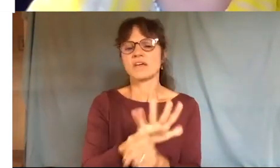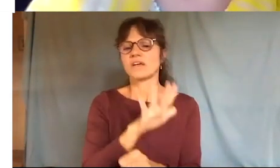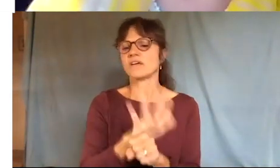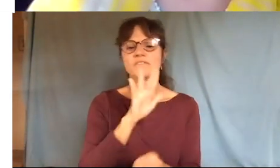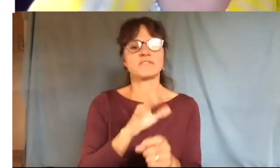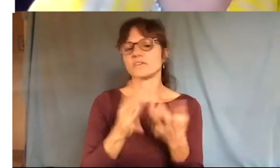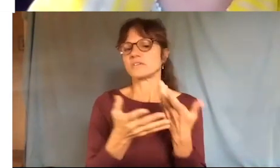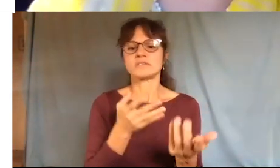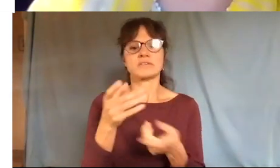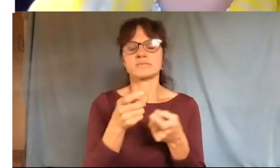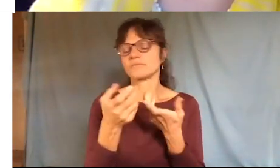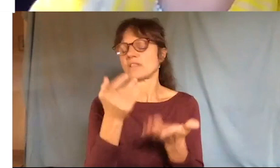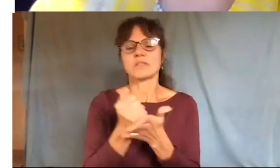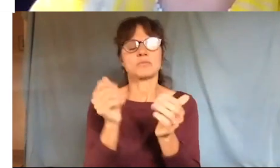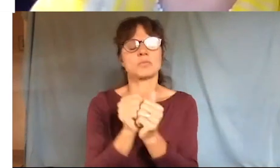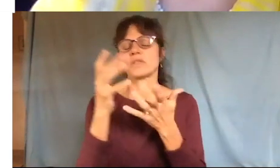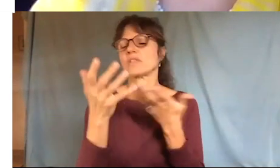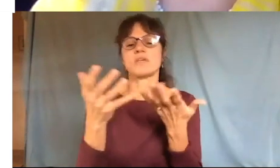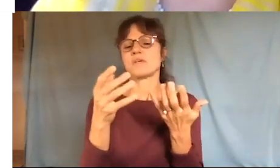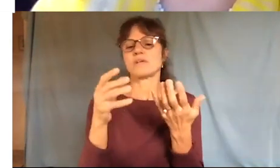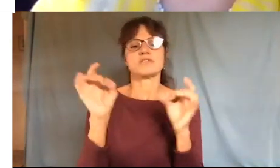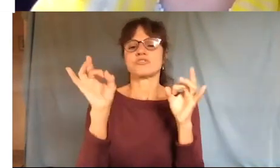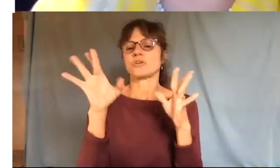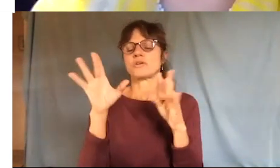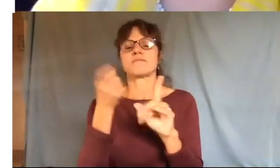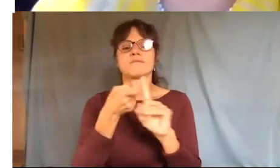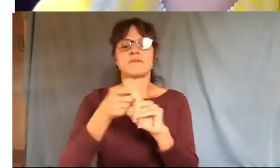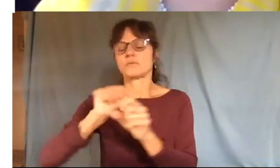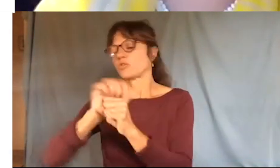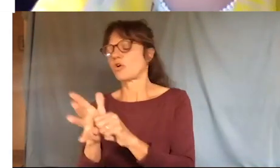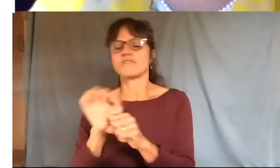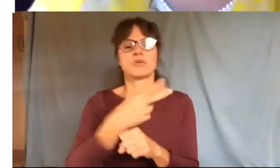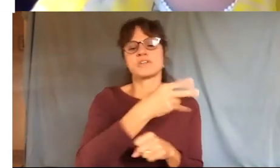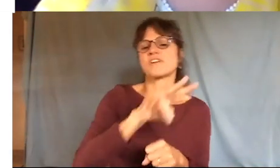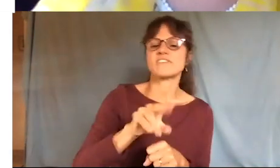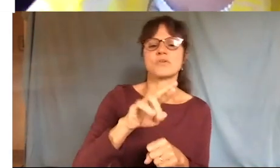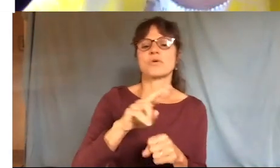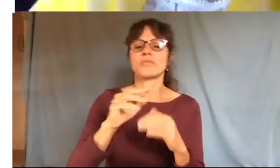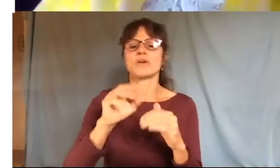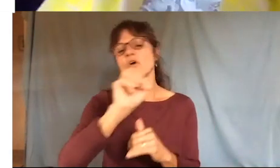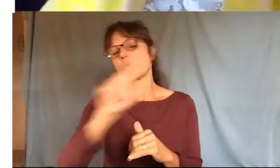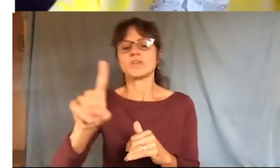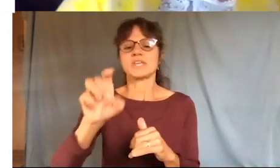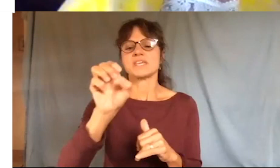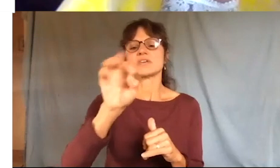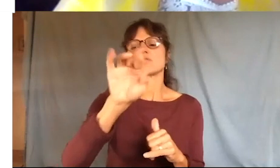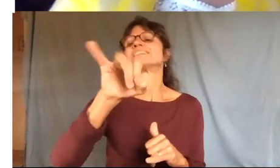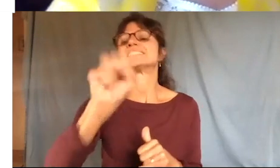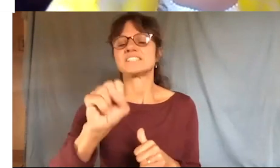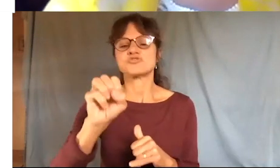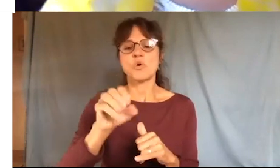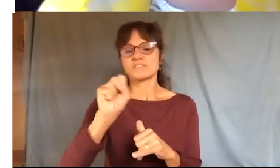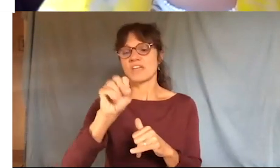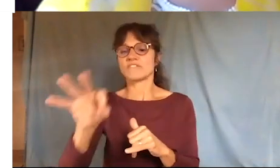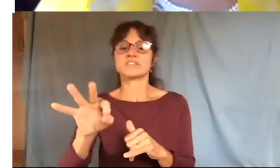impact of the trauma caused by COVID and HIV or the overdose crisis. So the San Francisco Department